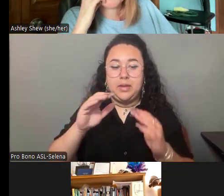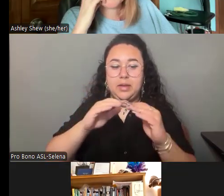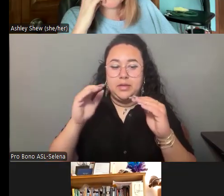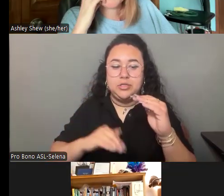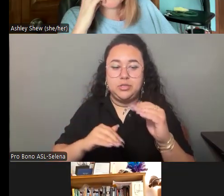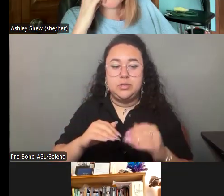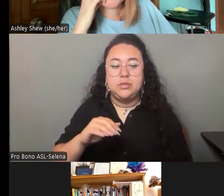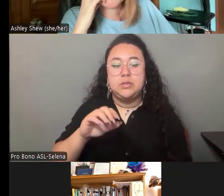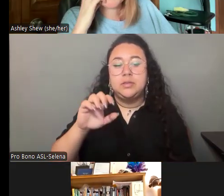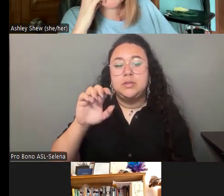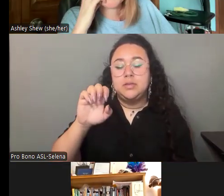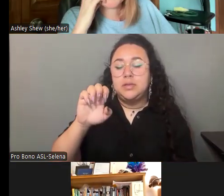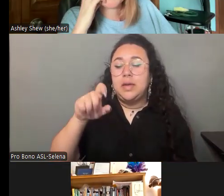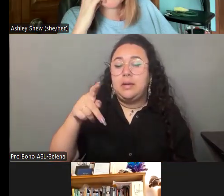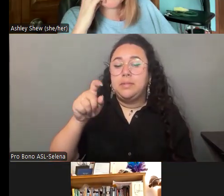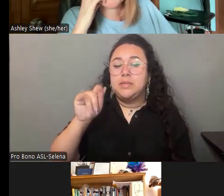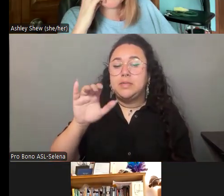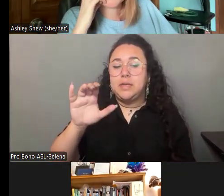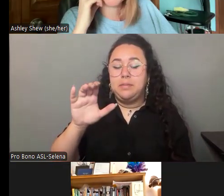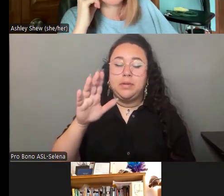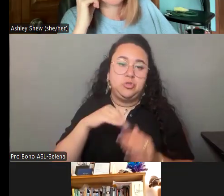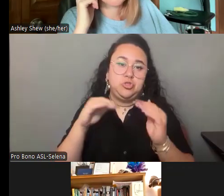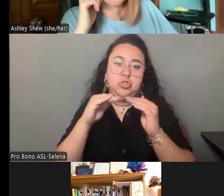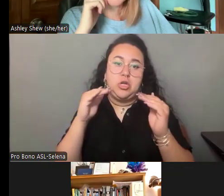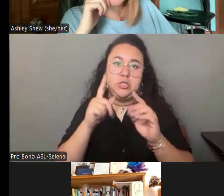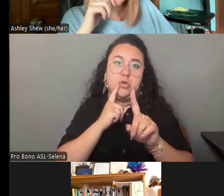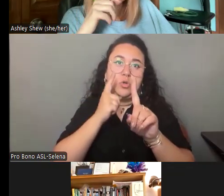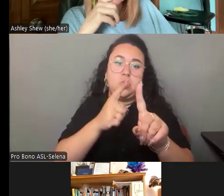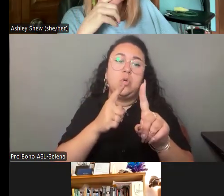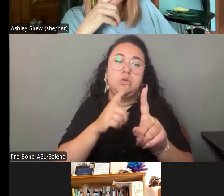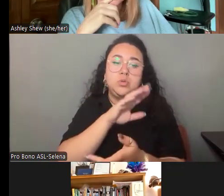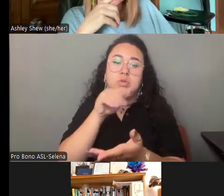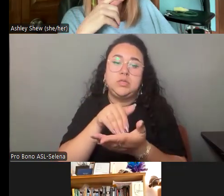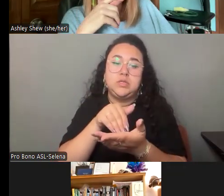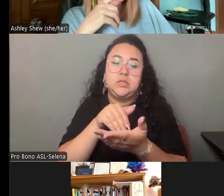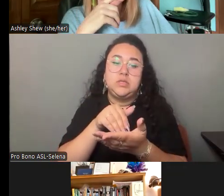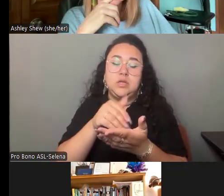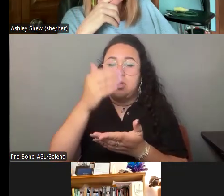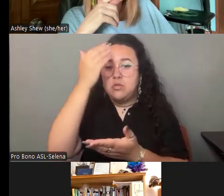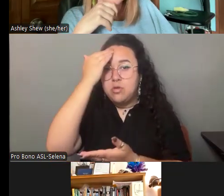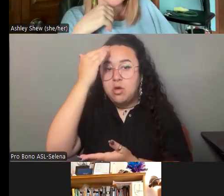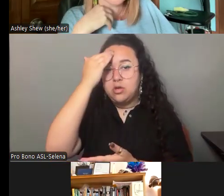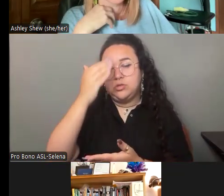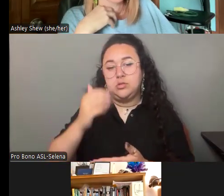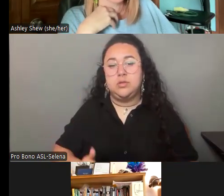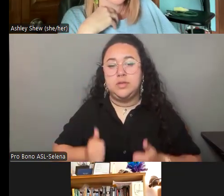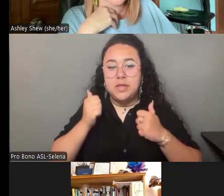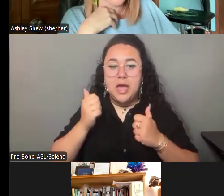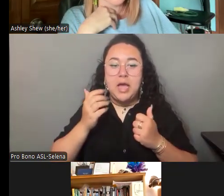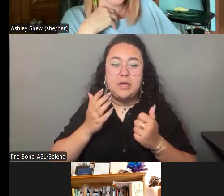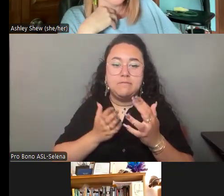Epistemic justice is this goal, the idea that we should be seeking to center the knowledges, the lived experience